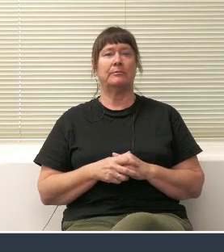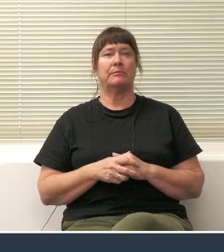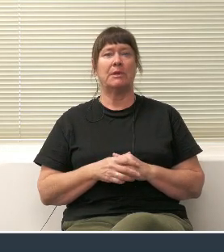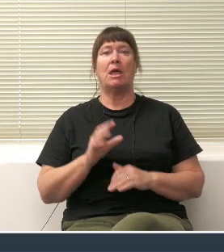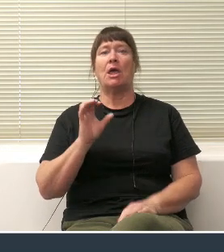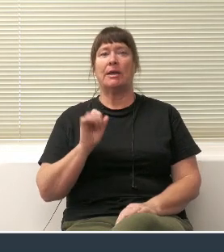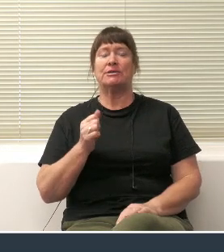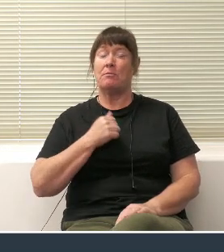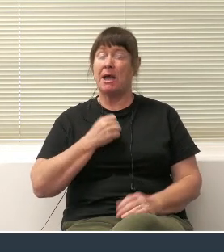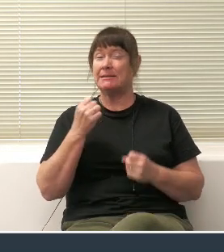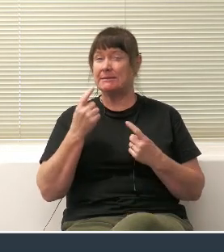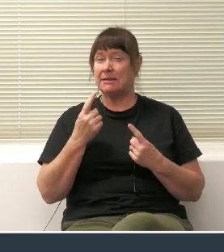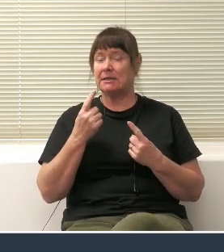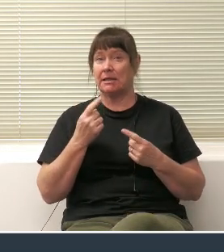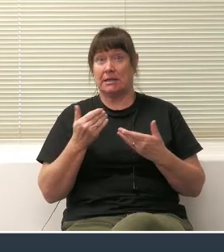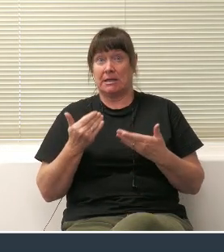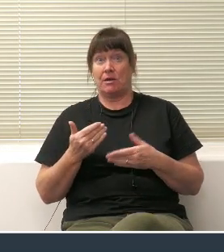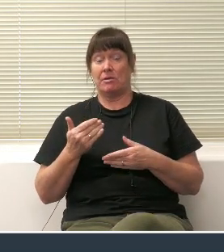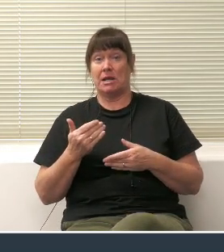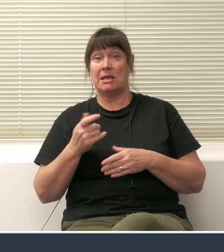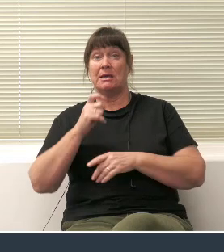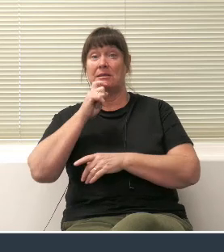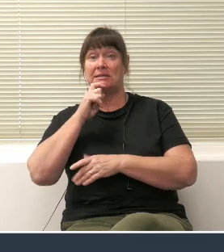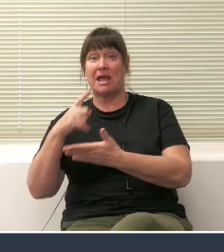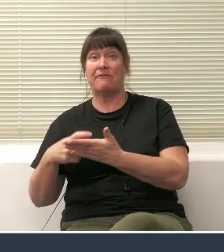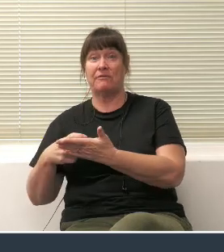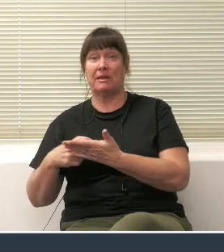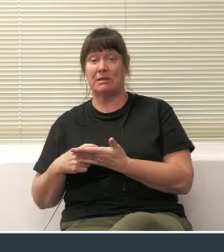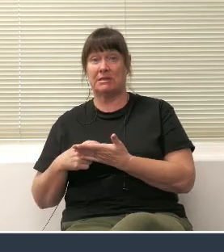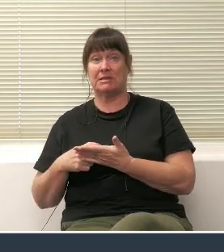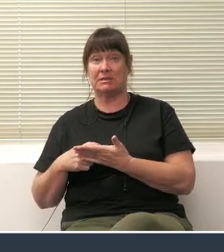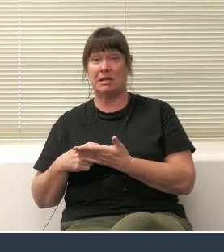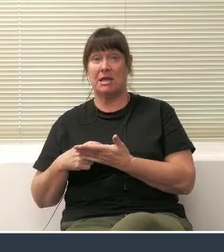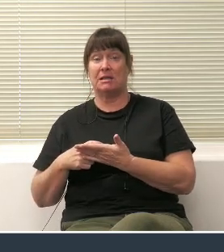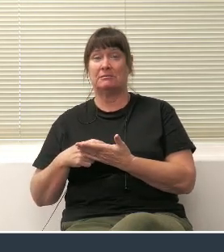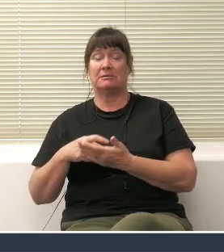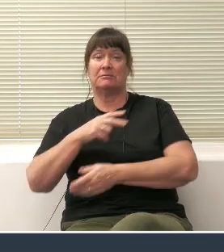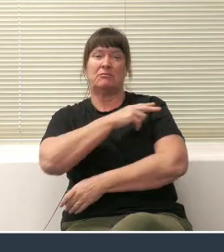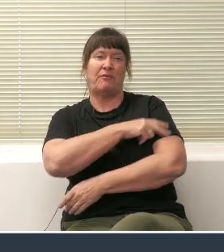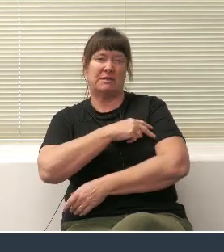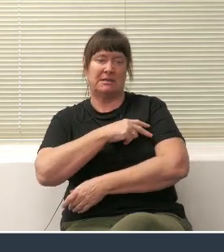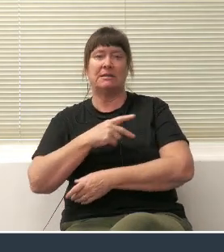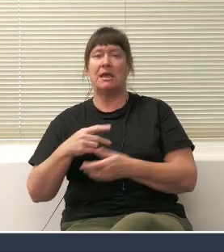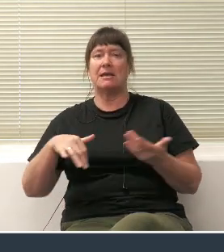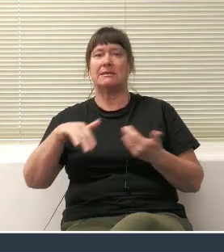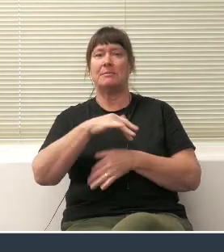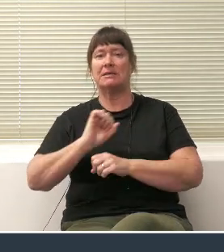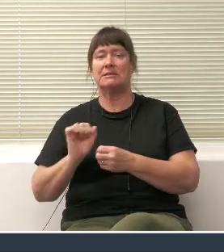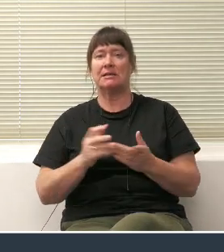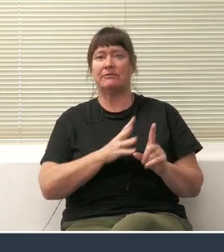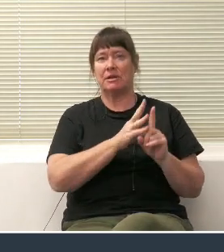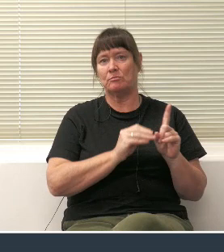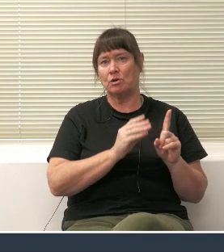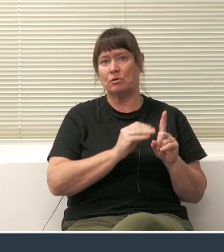what I'm hearing is that currently the officer's recommendation is a mixed delivery model. We have had